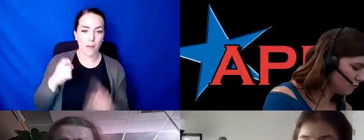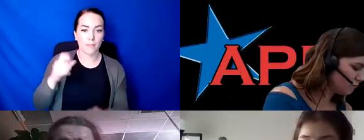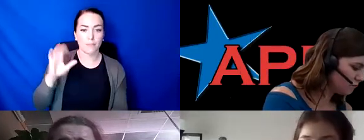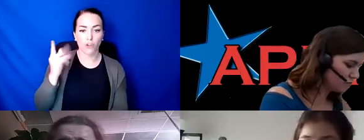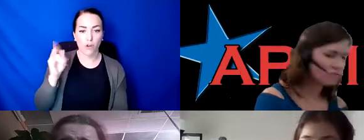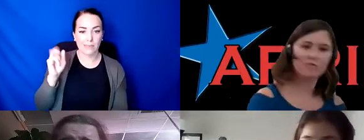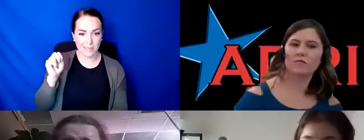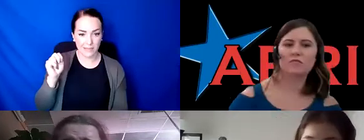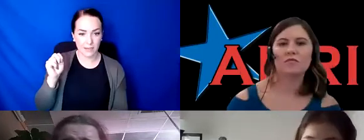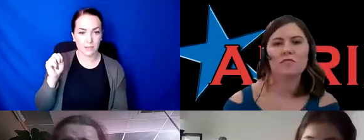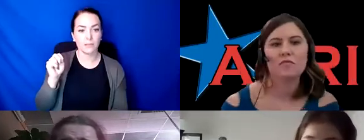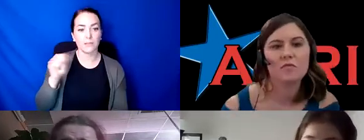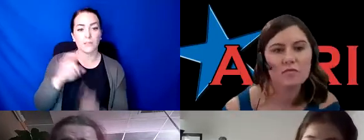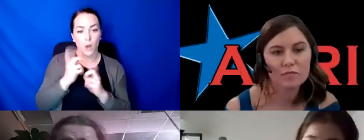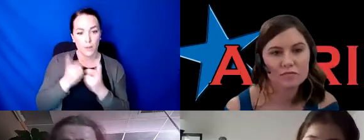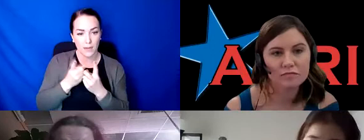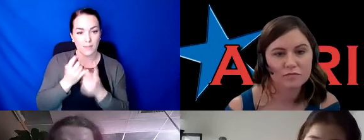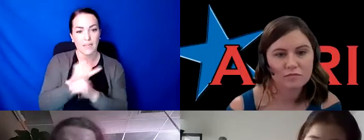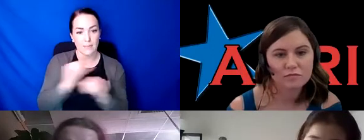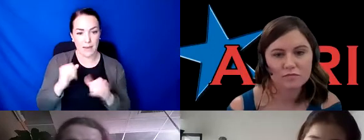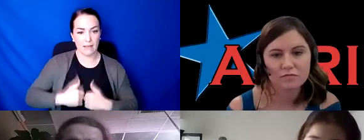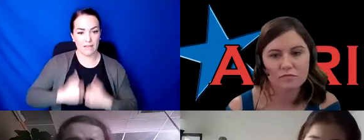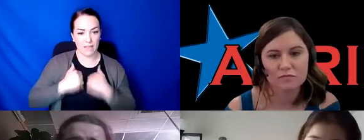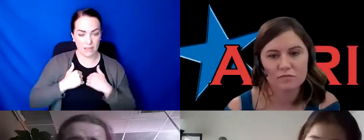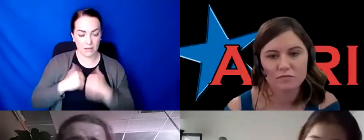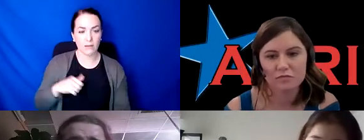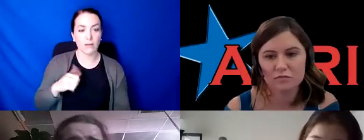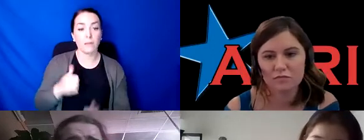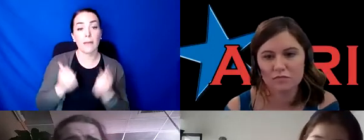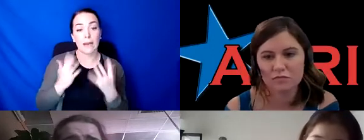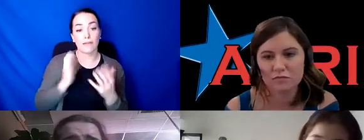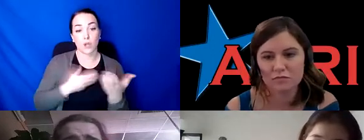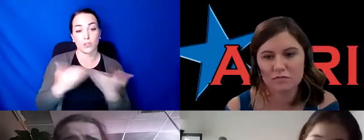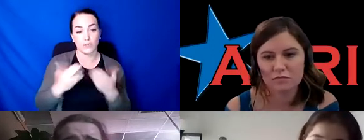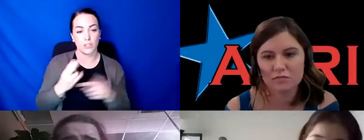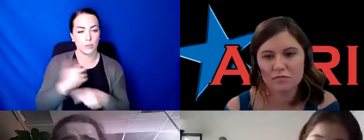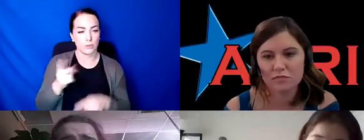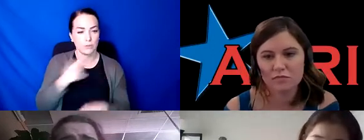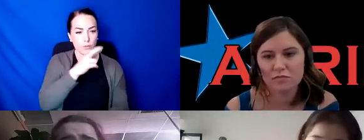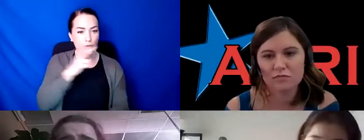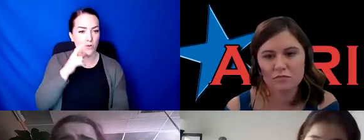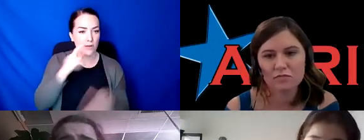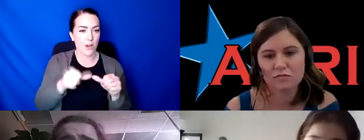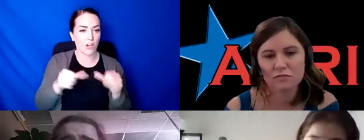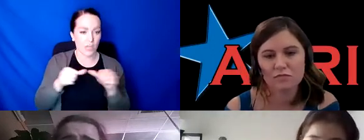we found that a lot of our youth in the rural areas, just kind of like you were saying,